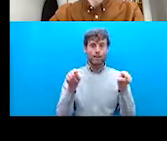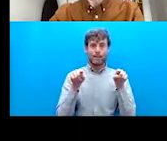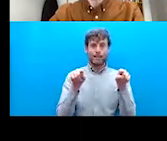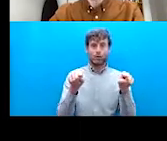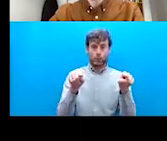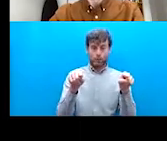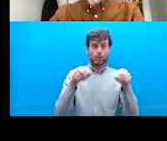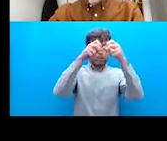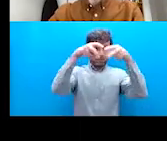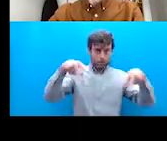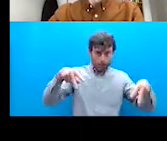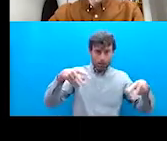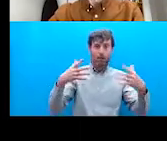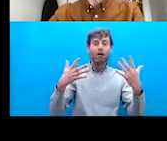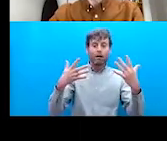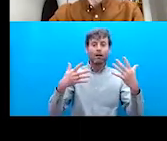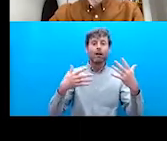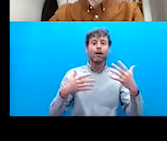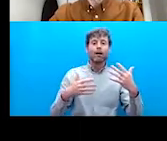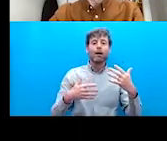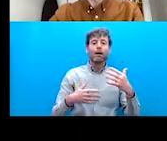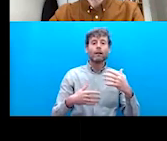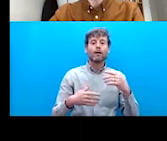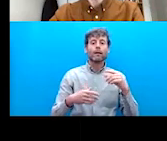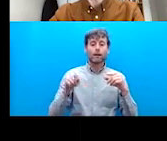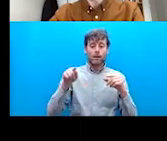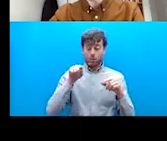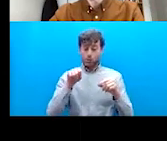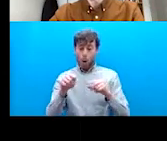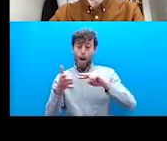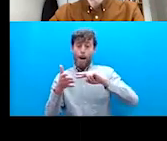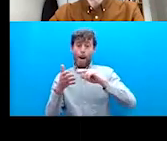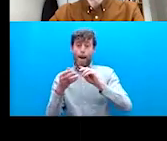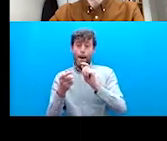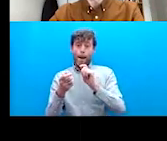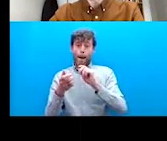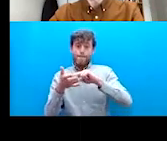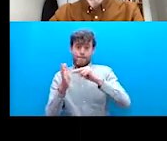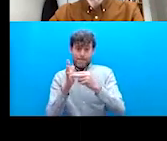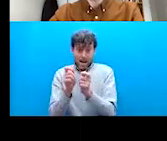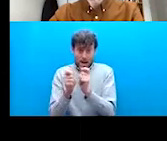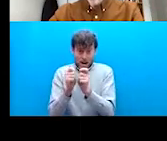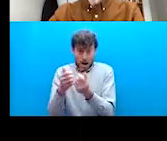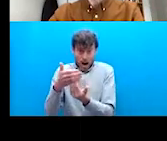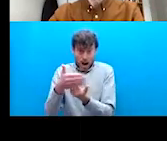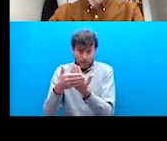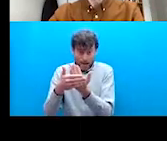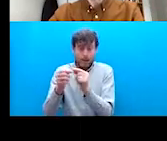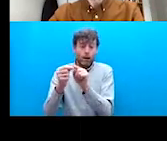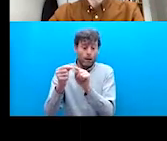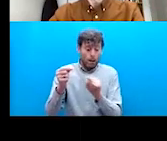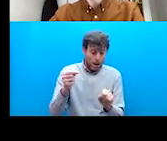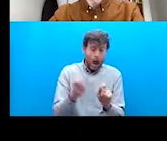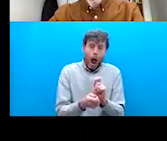activated from the lexicon and will be used to update the relational structure and then the current discourse model M according to